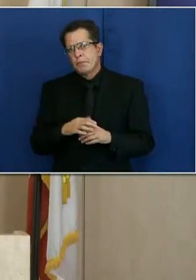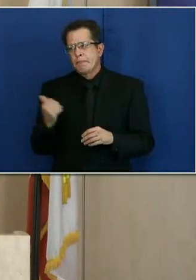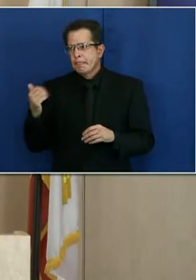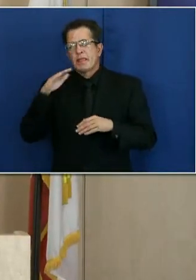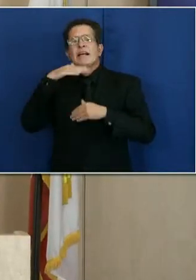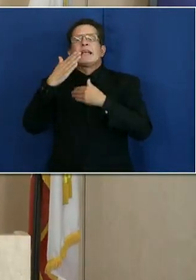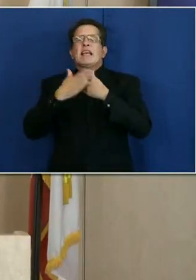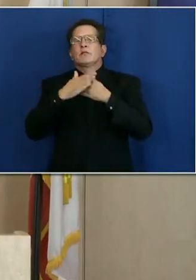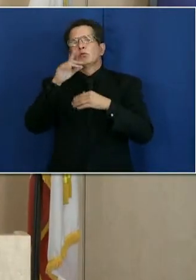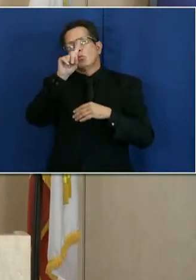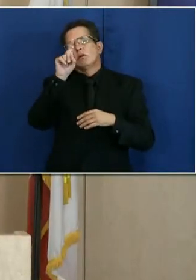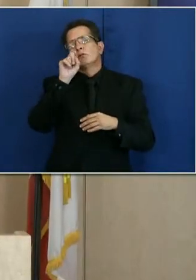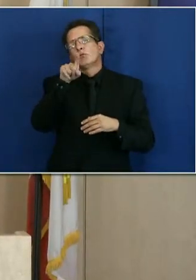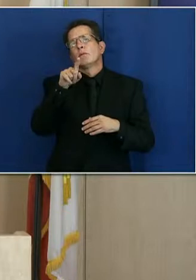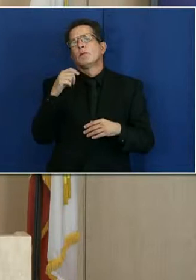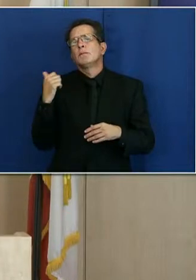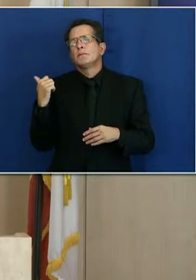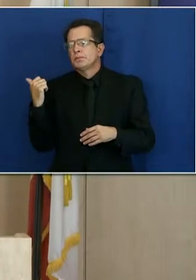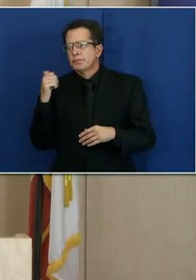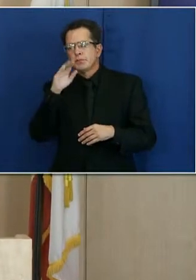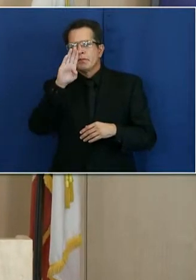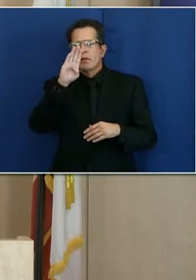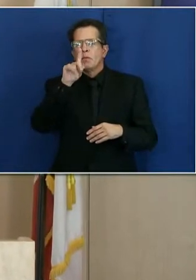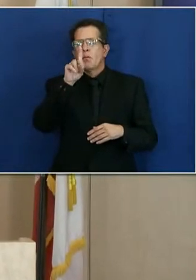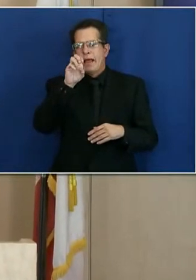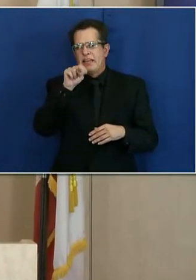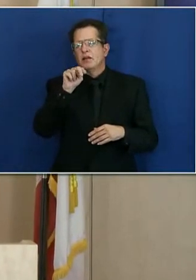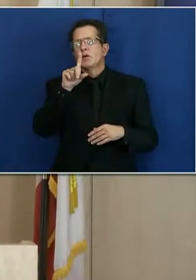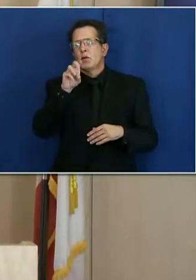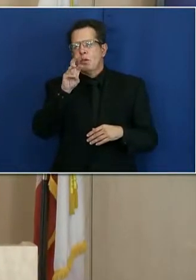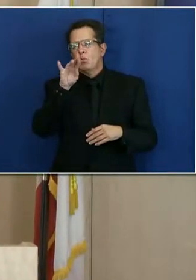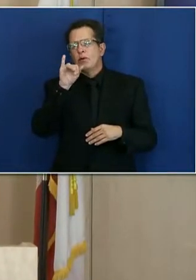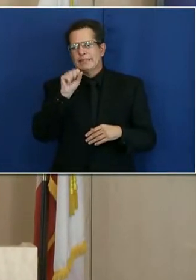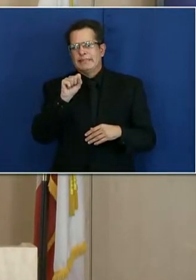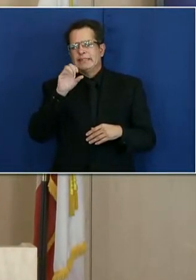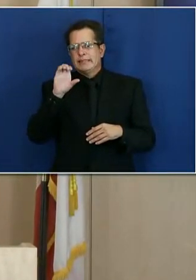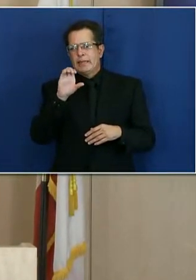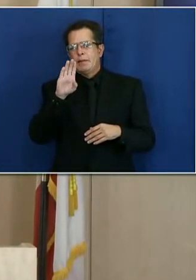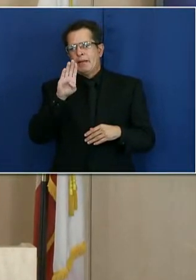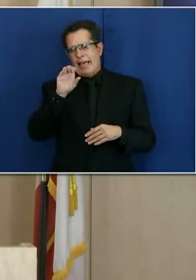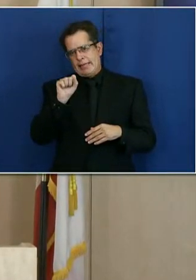Okay, next question. Brandon Lewis, CBS News 8.